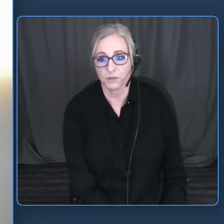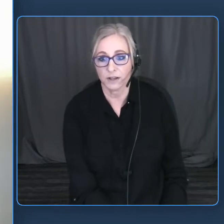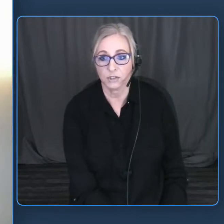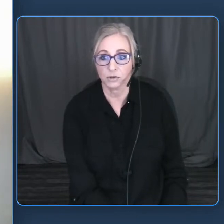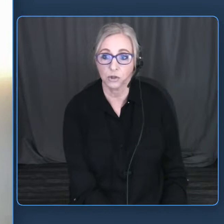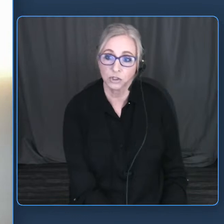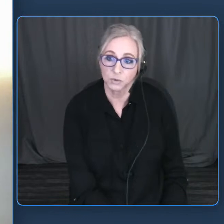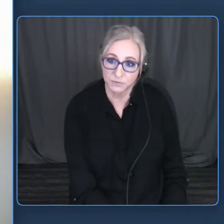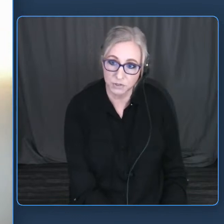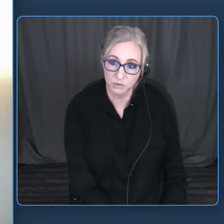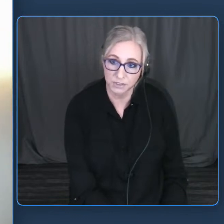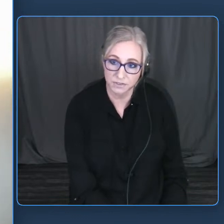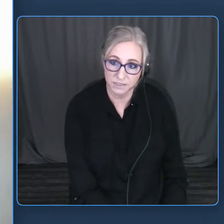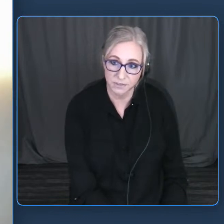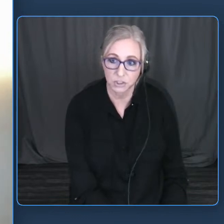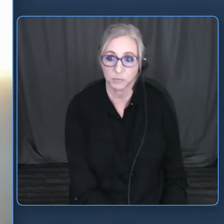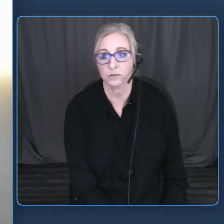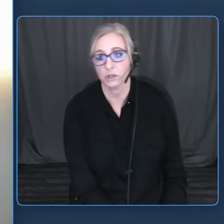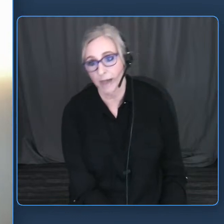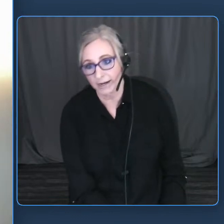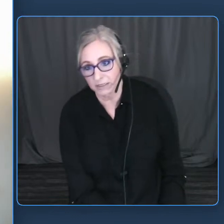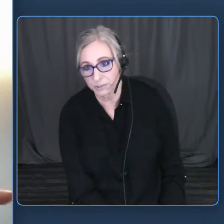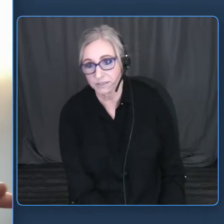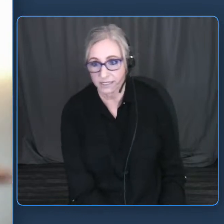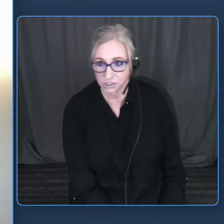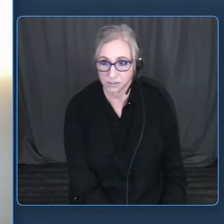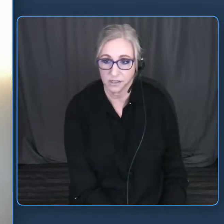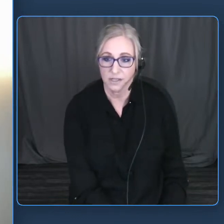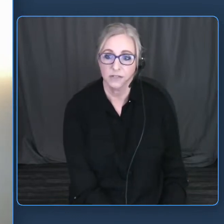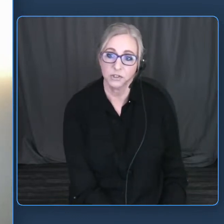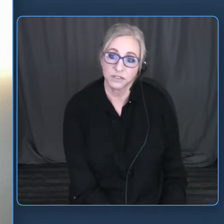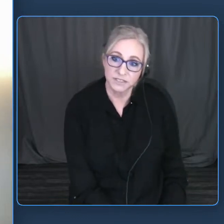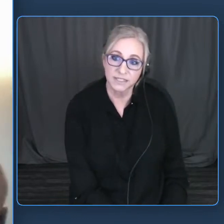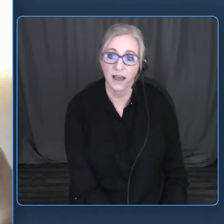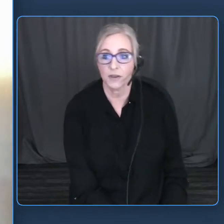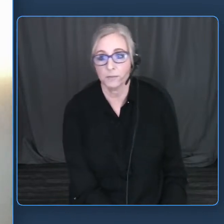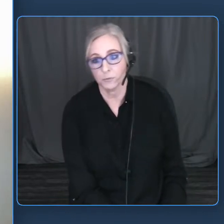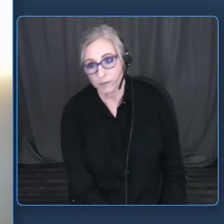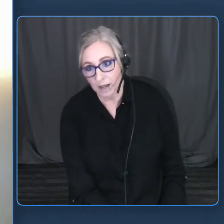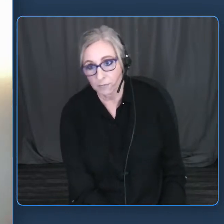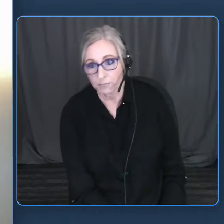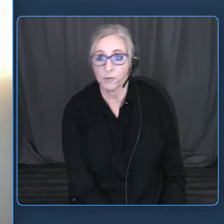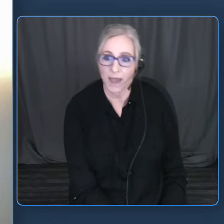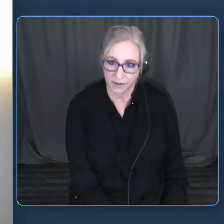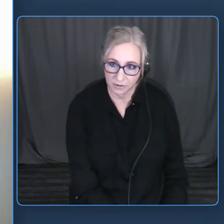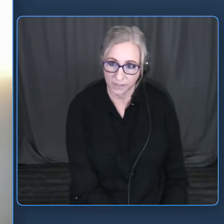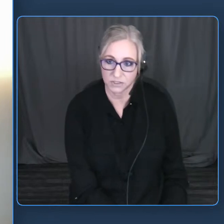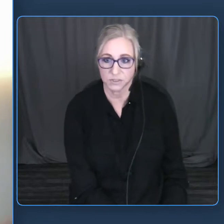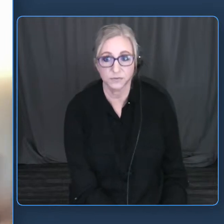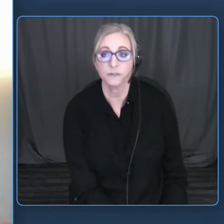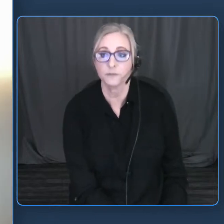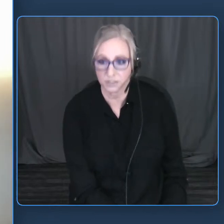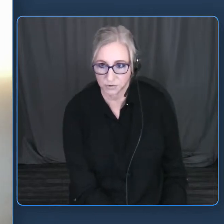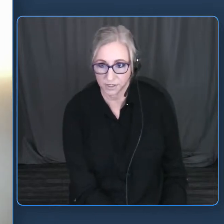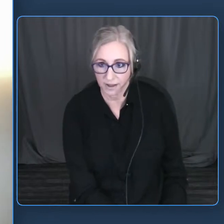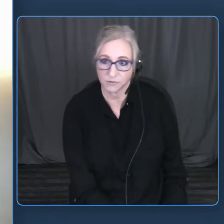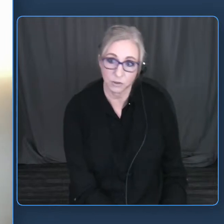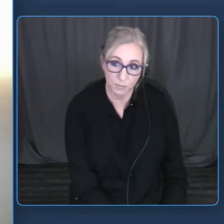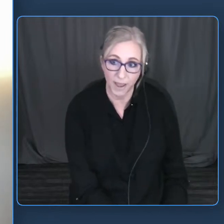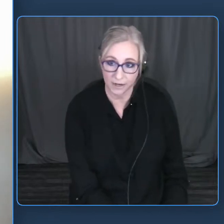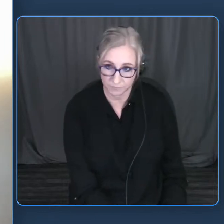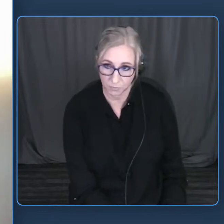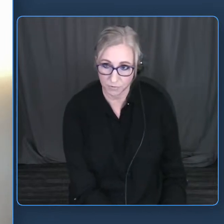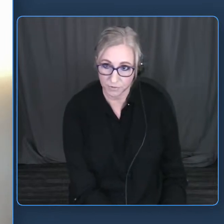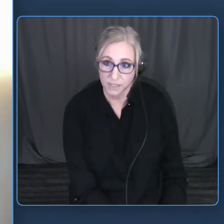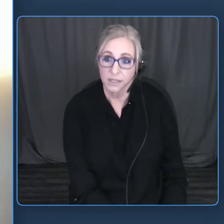so we often have to look to a different screen to see the interpreter, look back at the presentation. So you can see how that would become problematic, right? So it's very frustrating to have